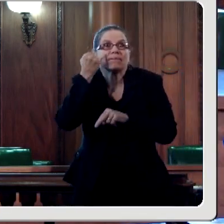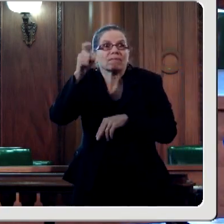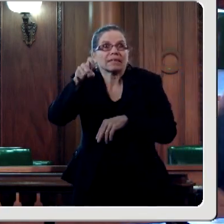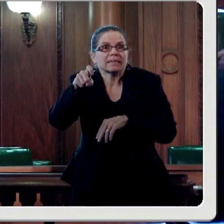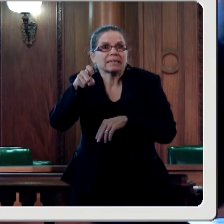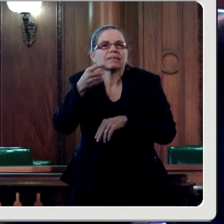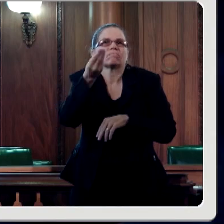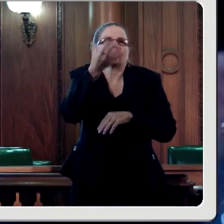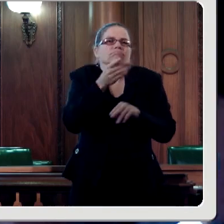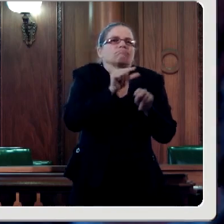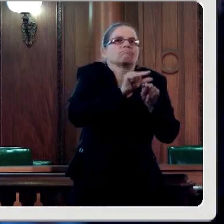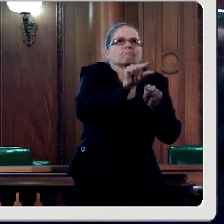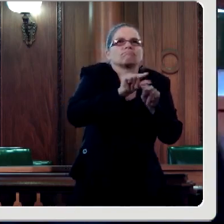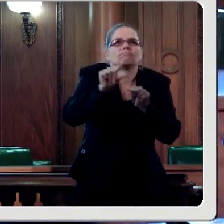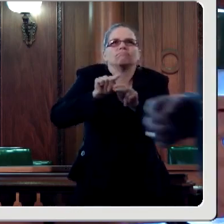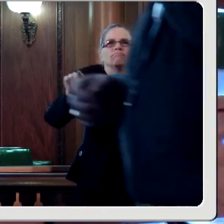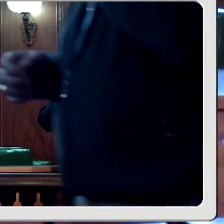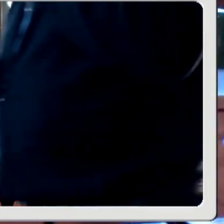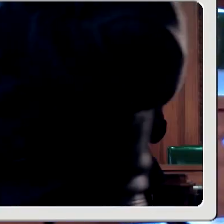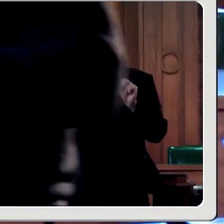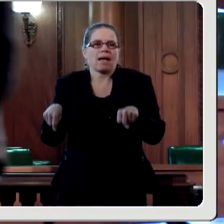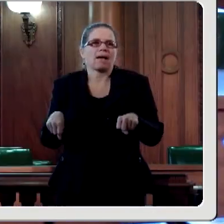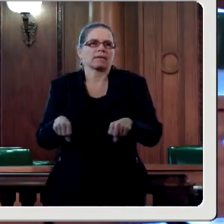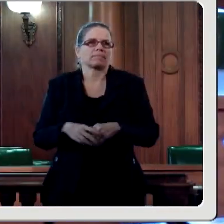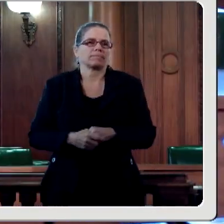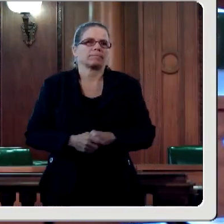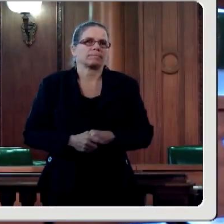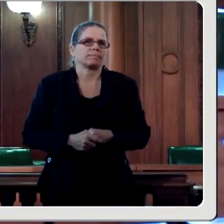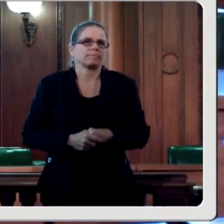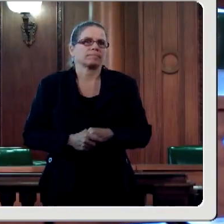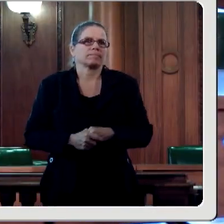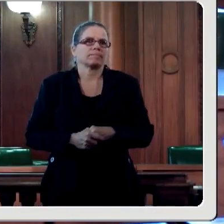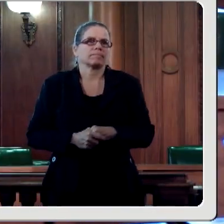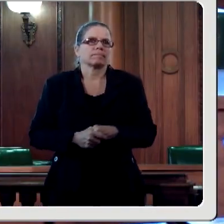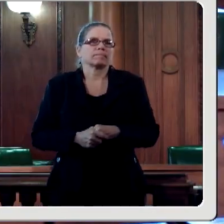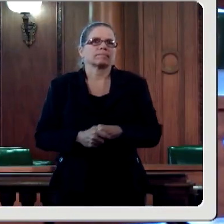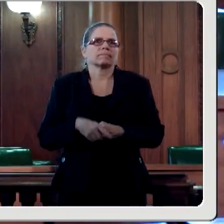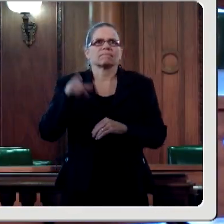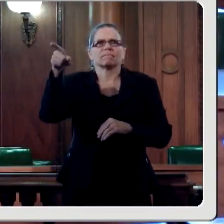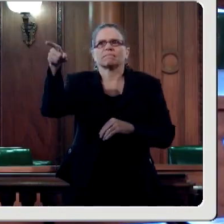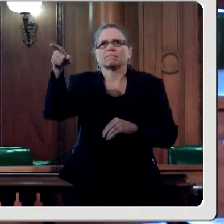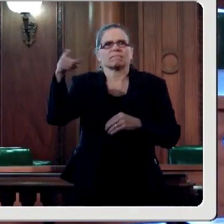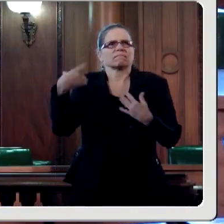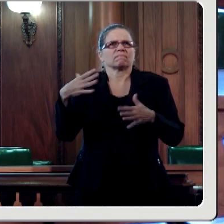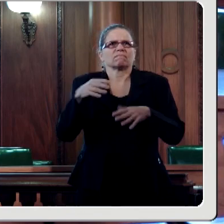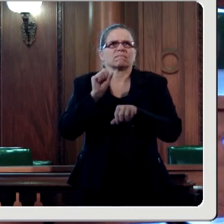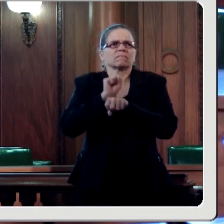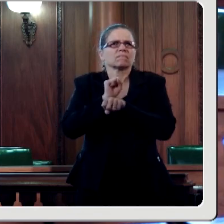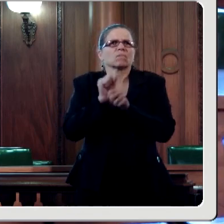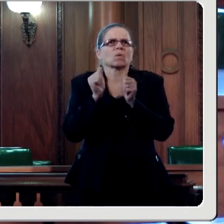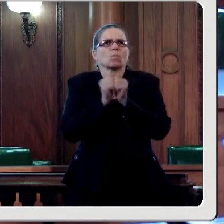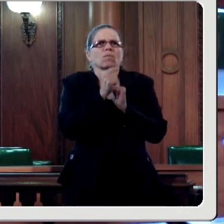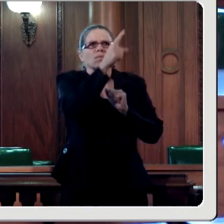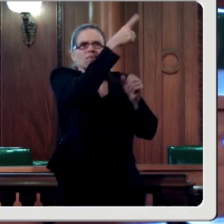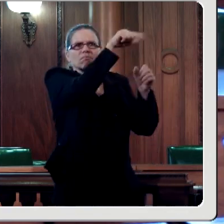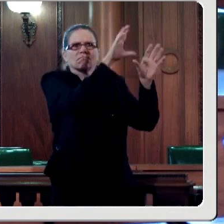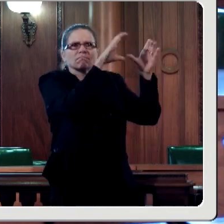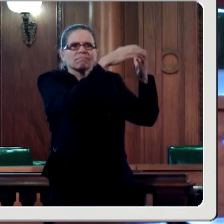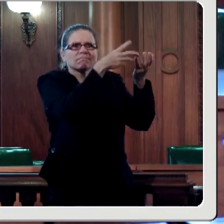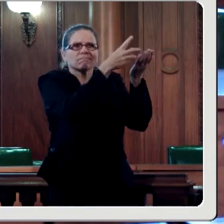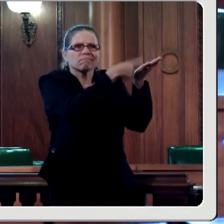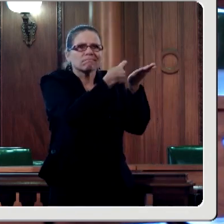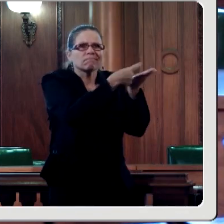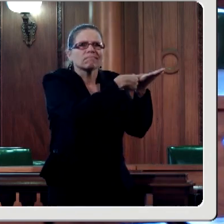now retired Housing Court Judge Dina Fine and also private attorney Charlie Casatello pertaining to